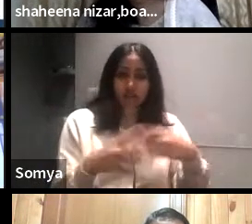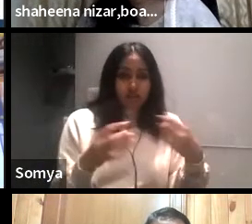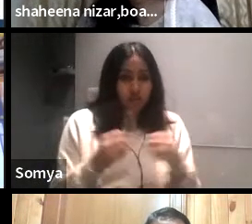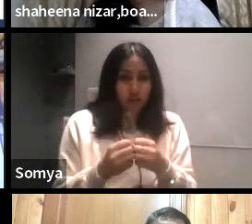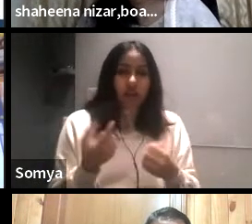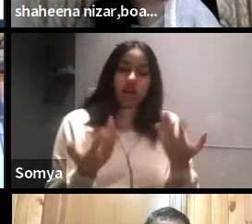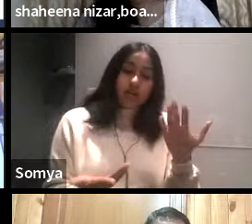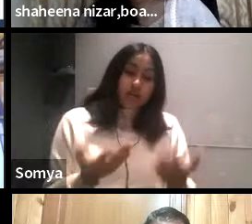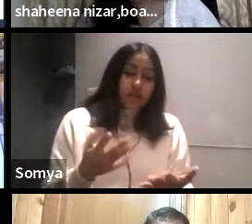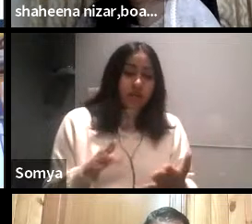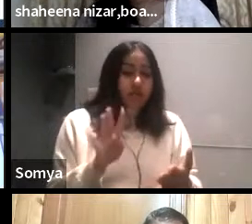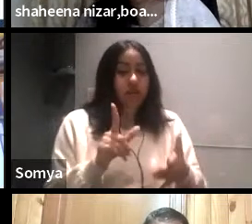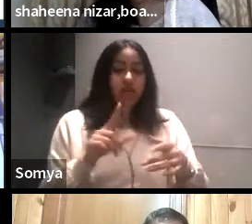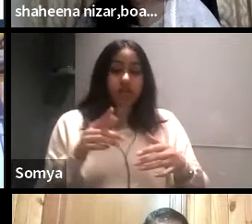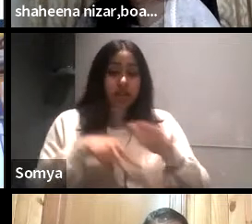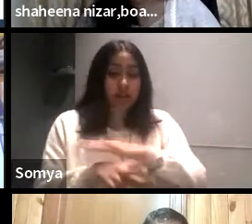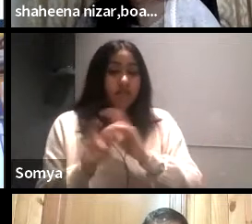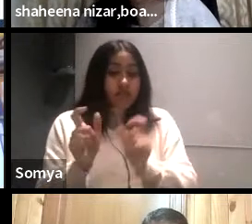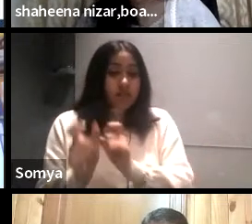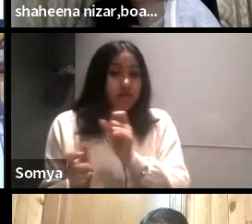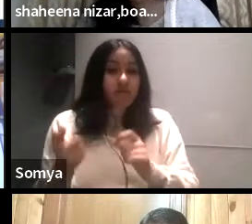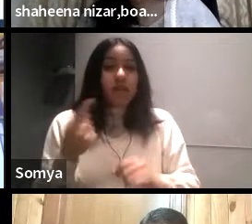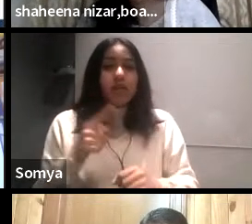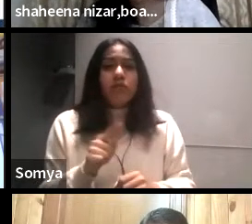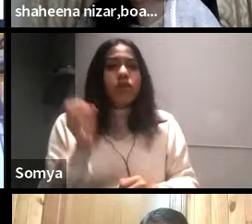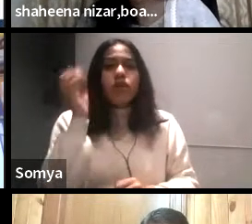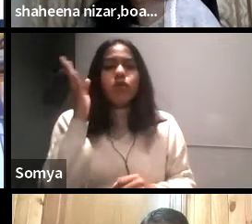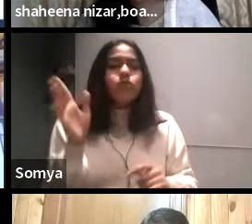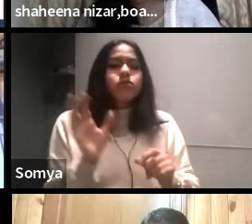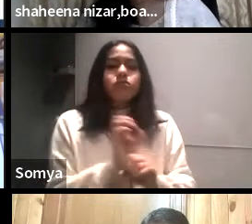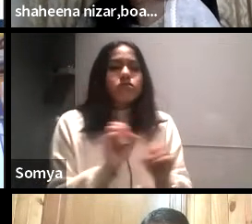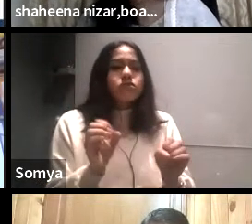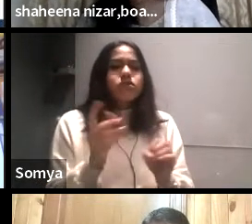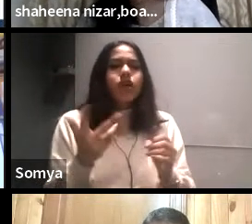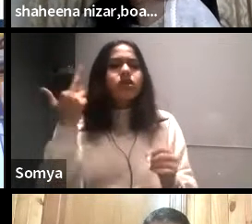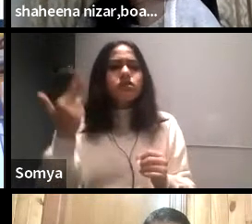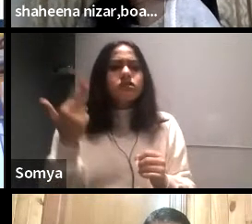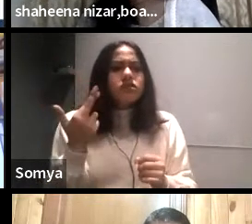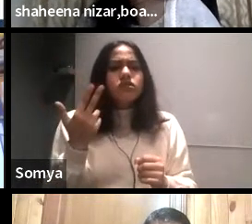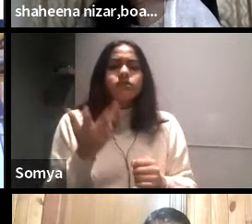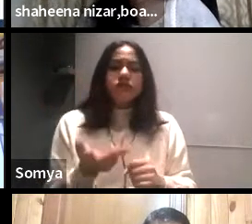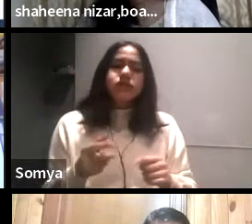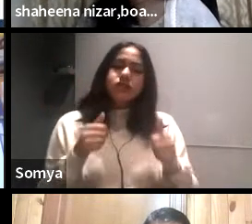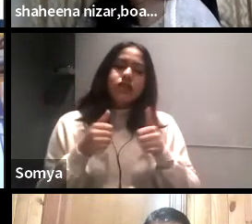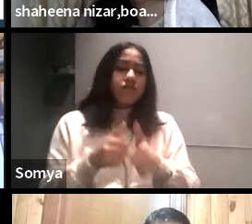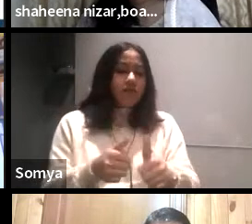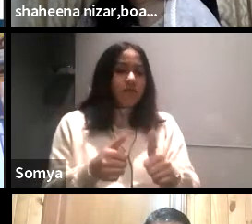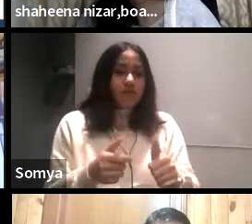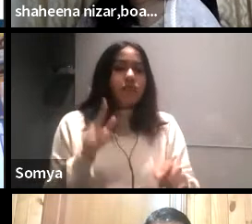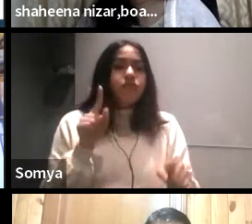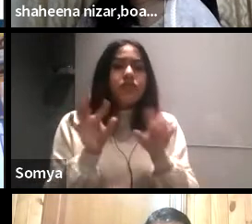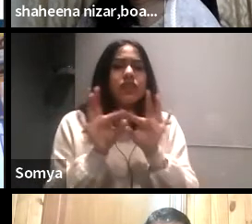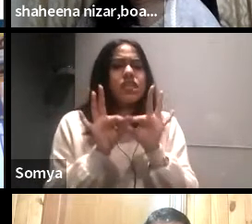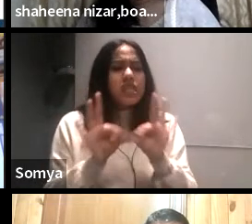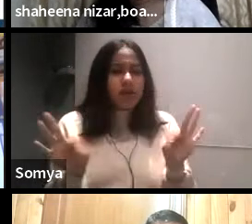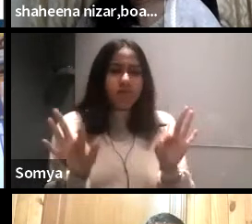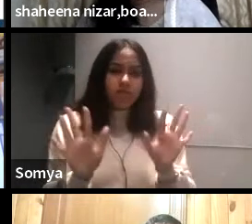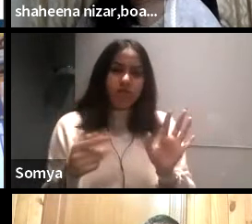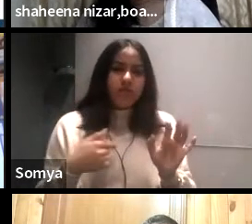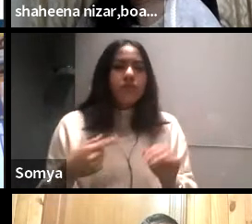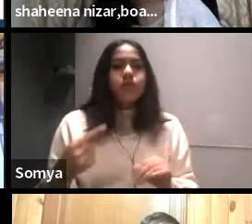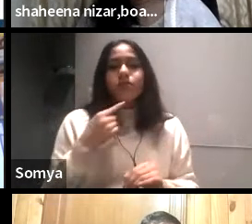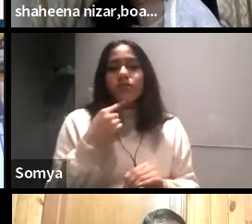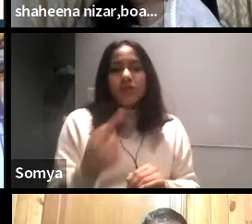fall out of the process at some point, but we don't know where and we don't know why. So we did a review for them, and it was quite a simple thing.